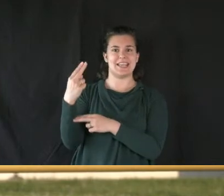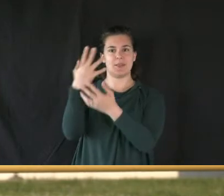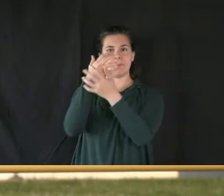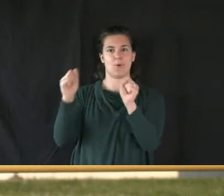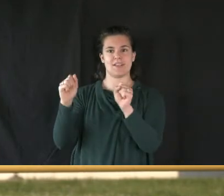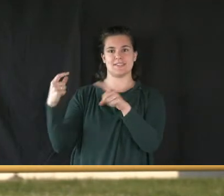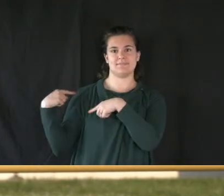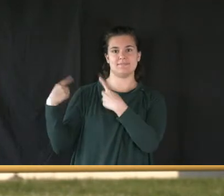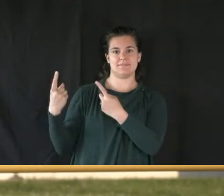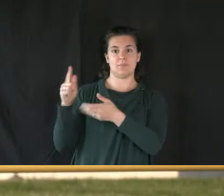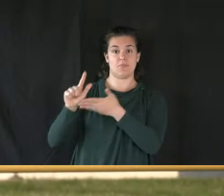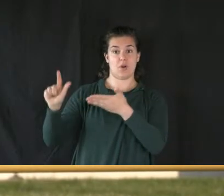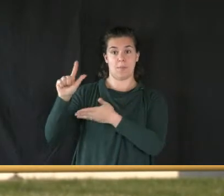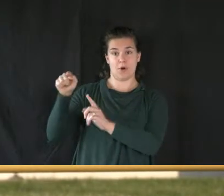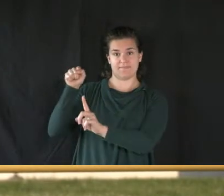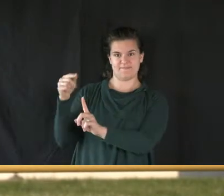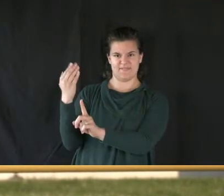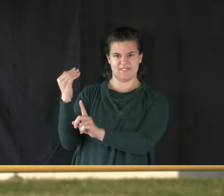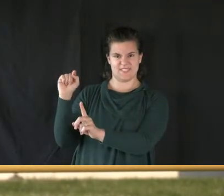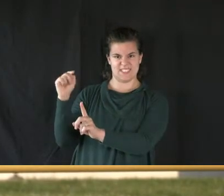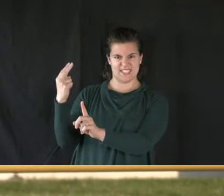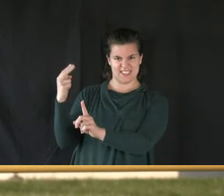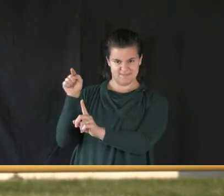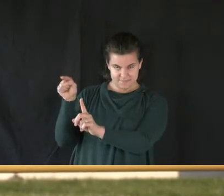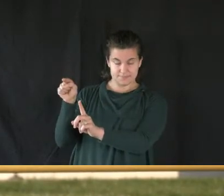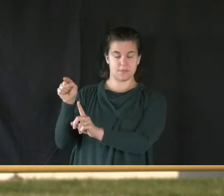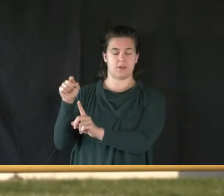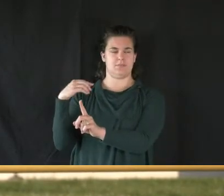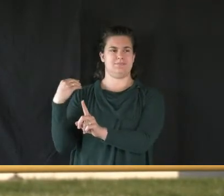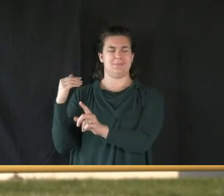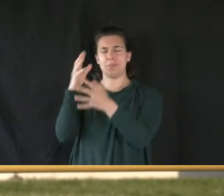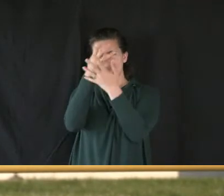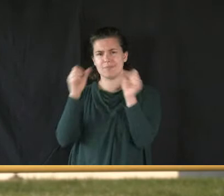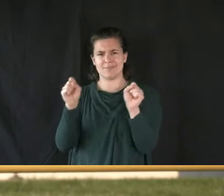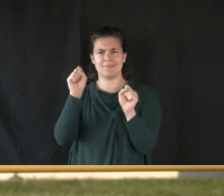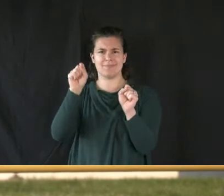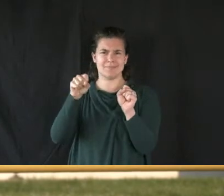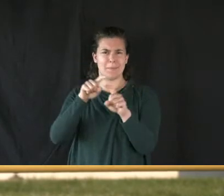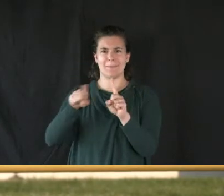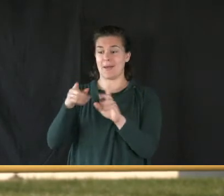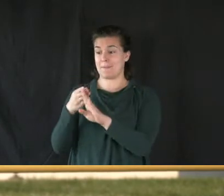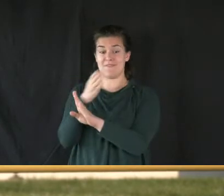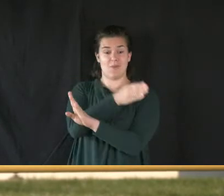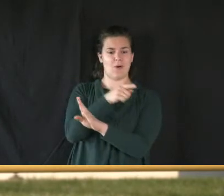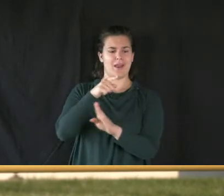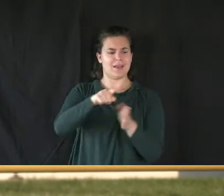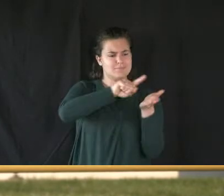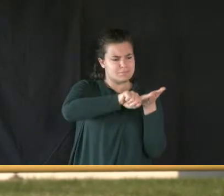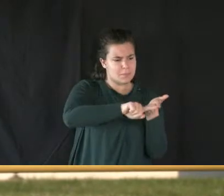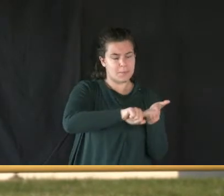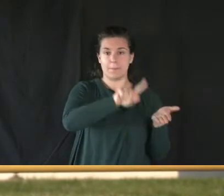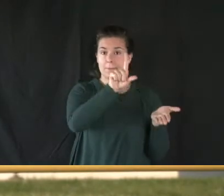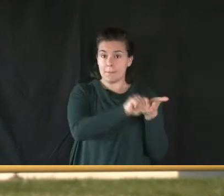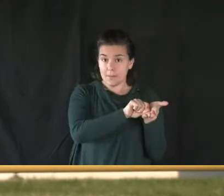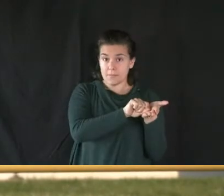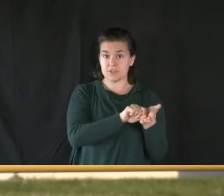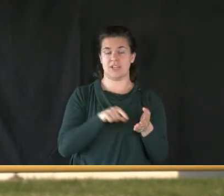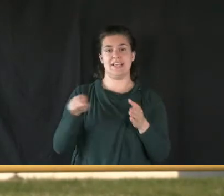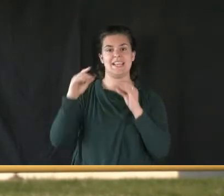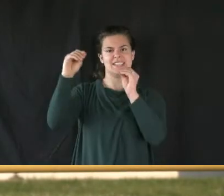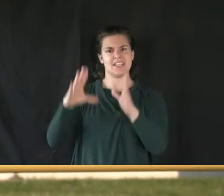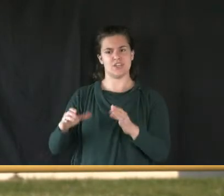University. But more importantly, for that, a published researcher and an award-winning